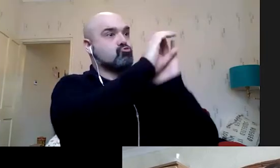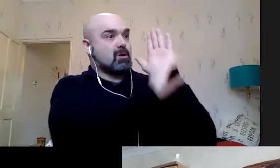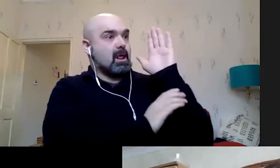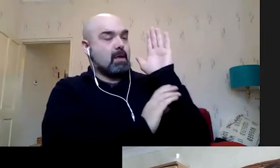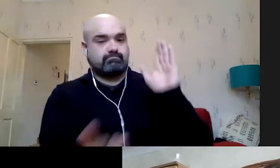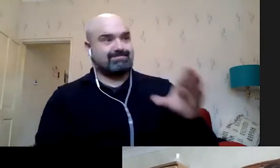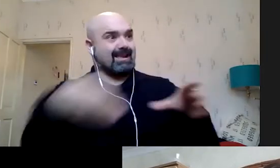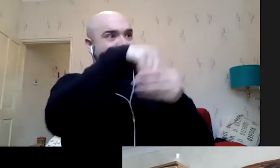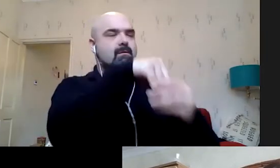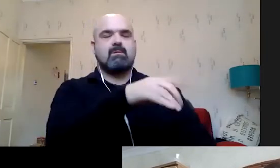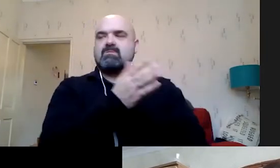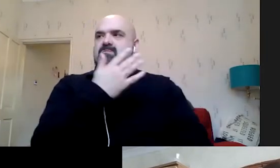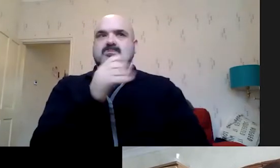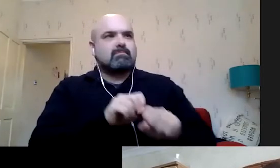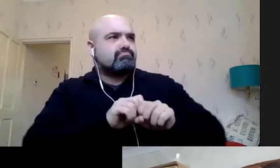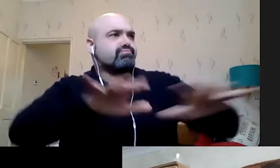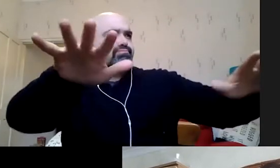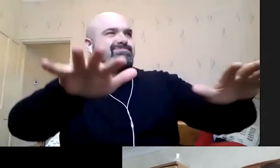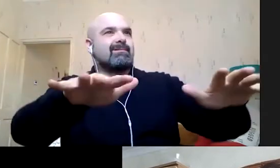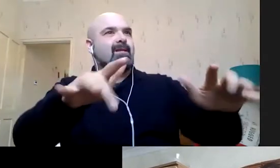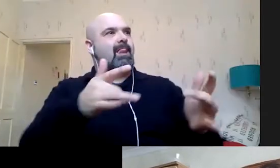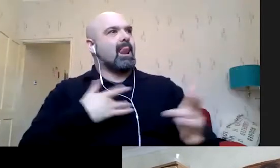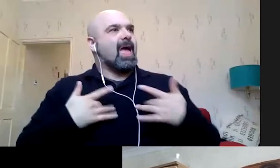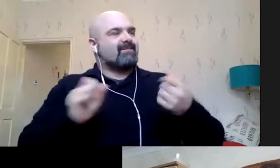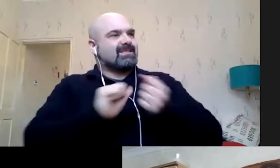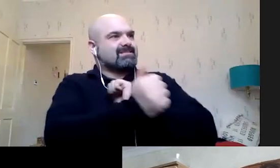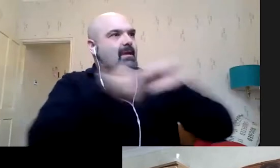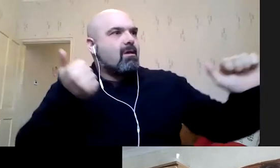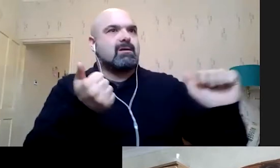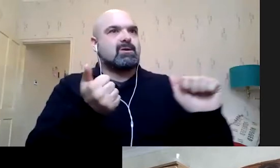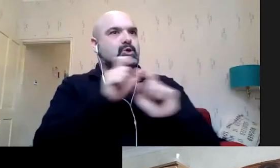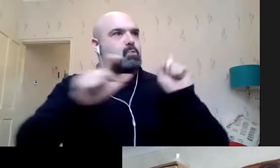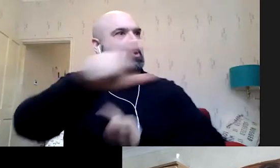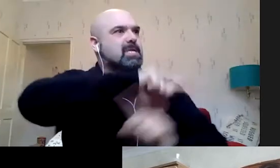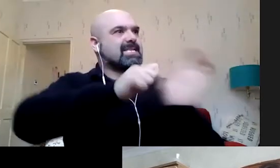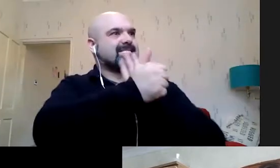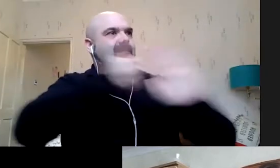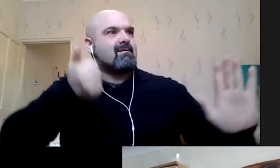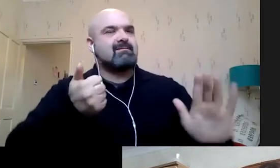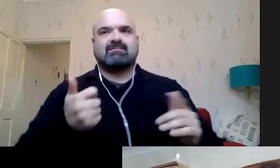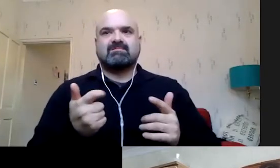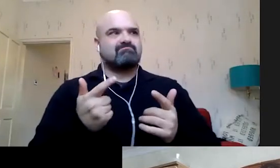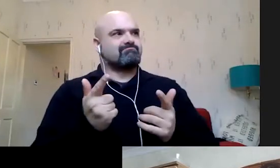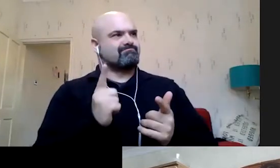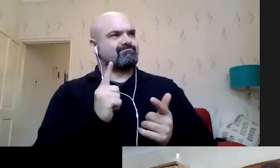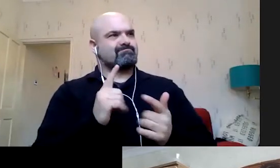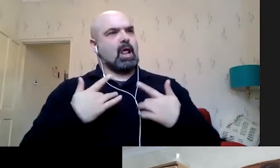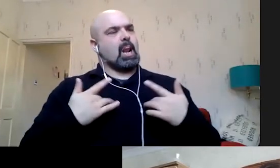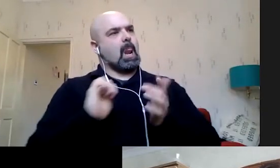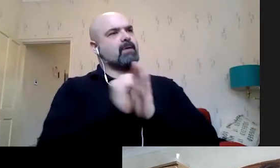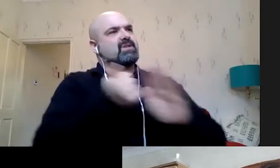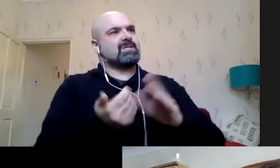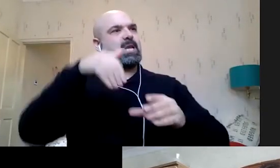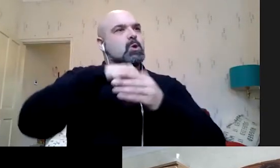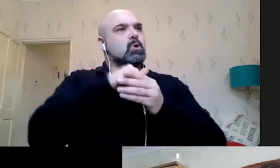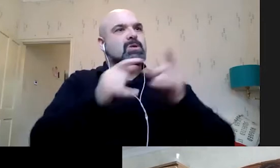implementing all across areas of life skills, of community skills, things like that. Life skills includes sex education, especially